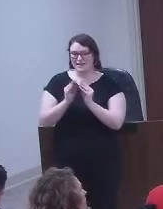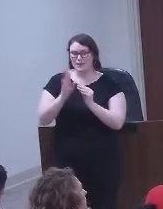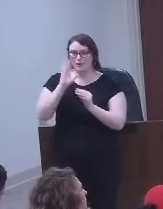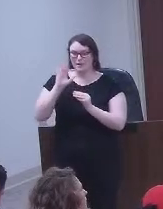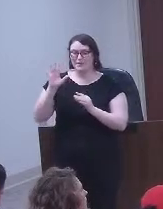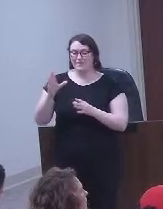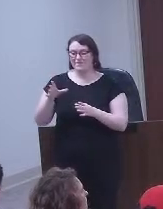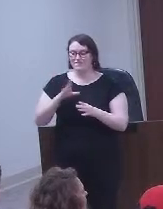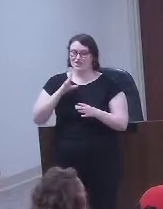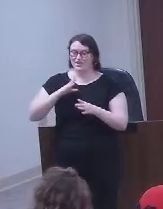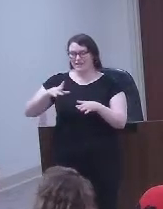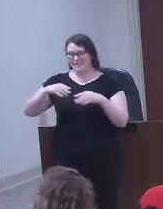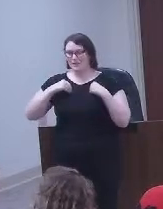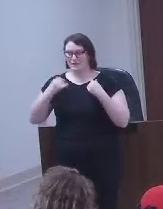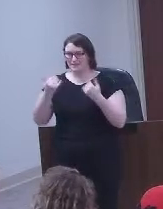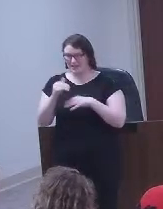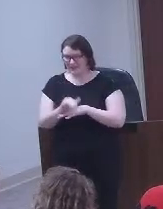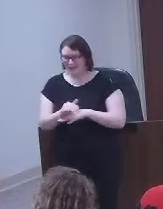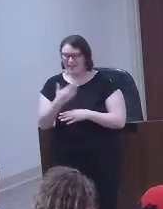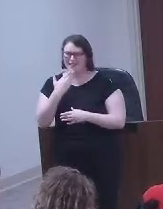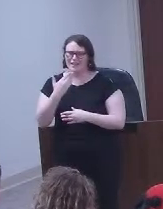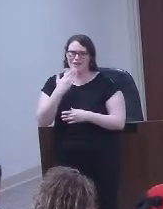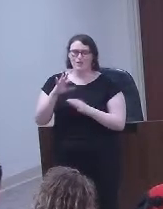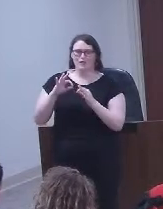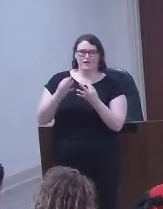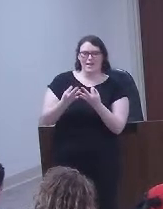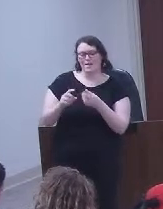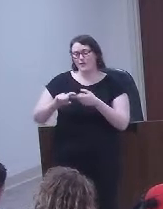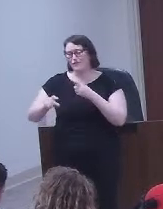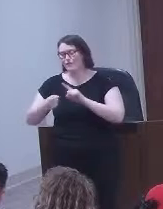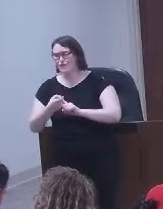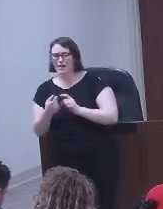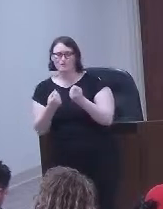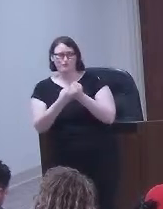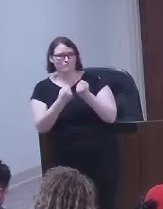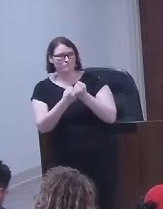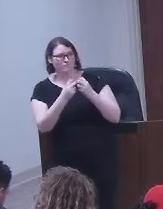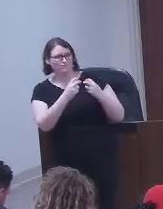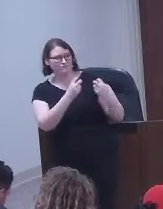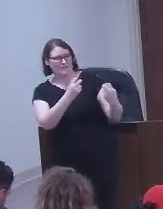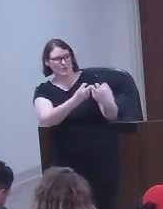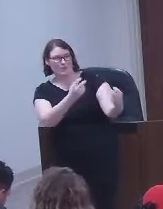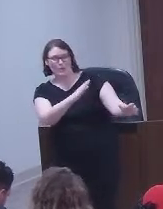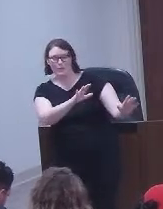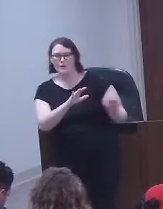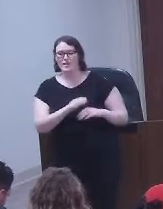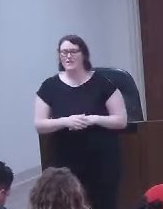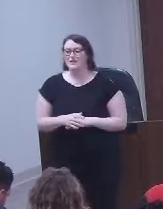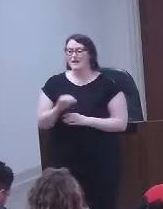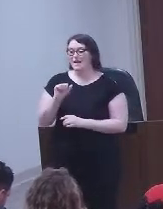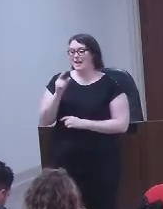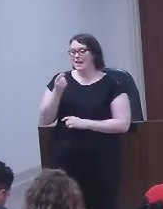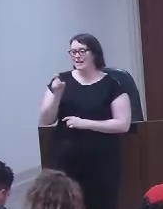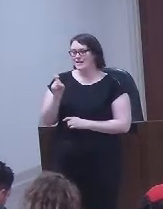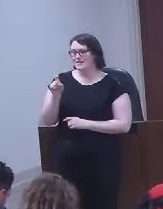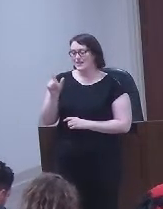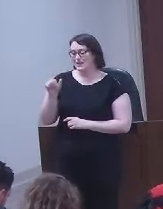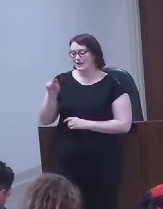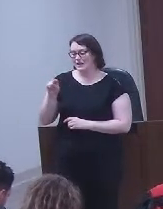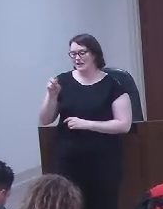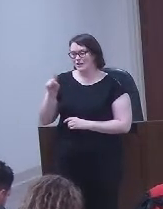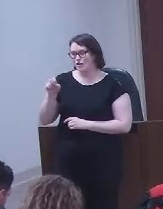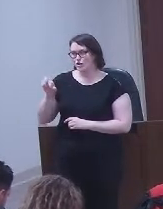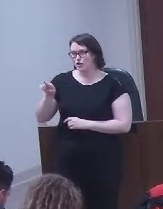family members and friends that are here to support. Really grateful that all of you are here. Alex Linzer, he's, as was said, the